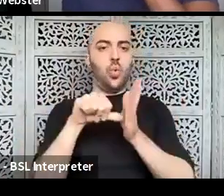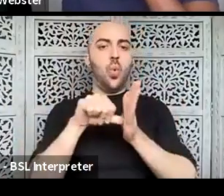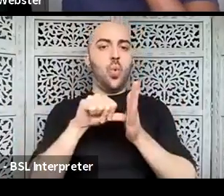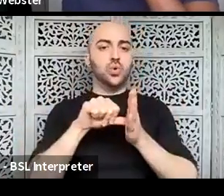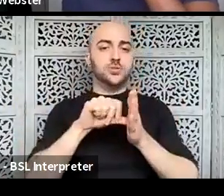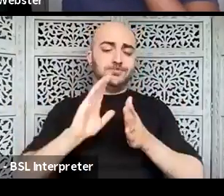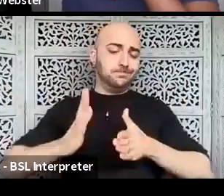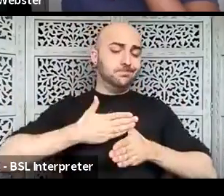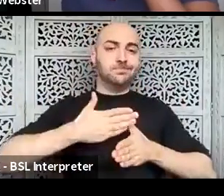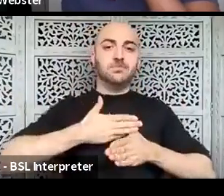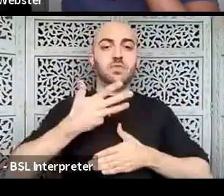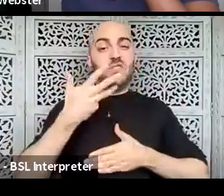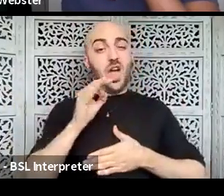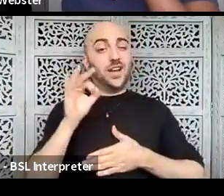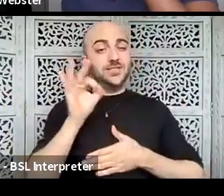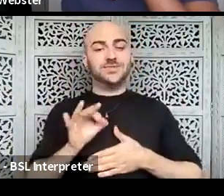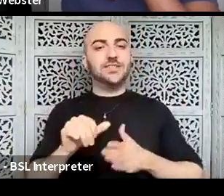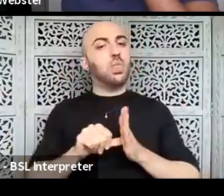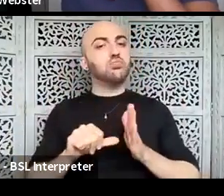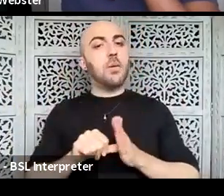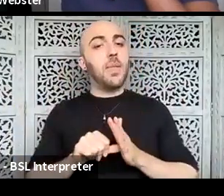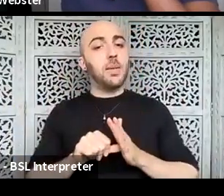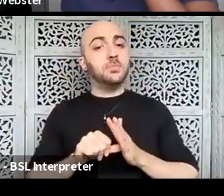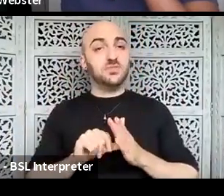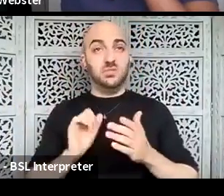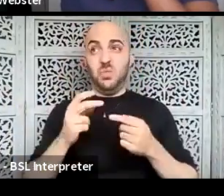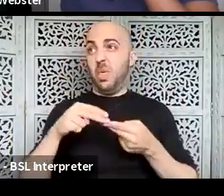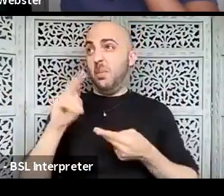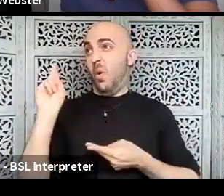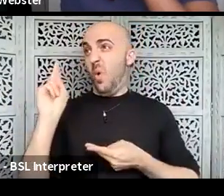than that, that if you don't